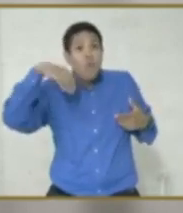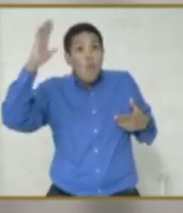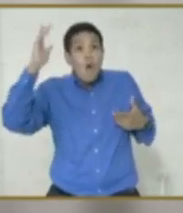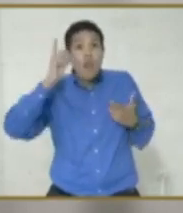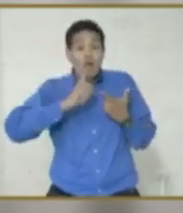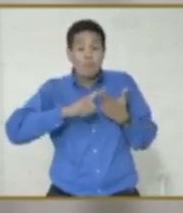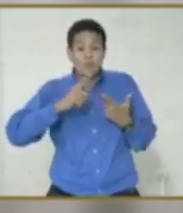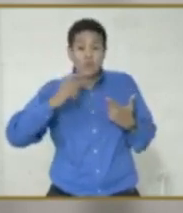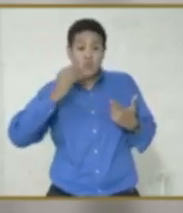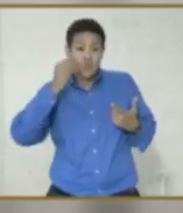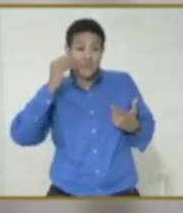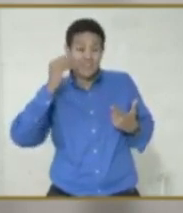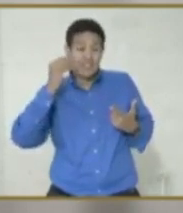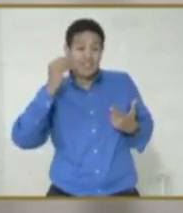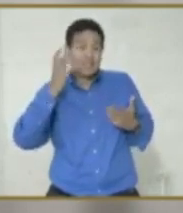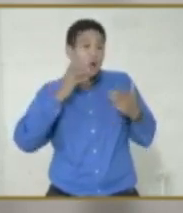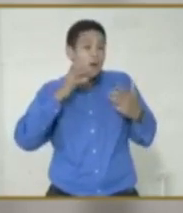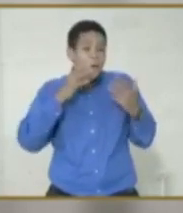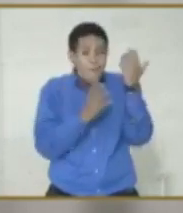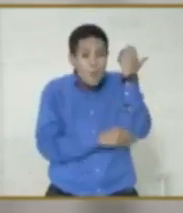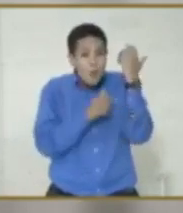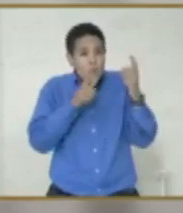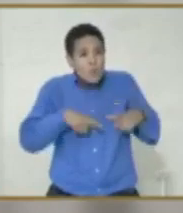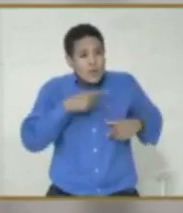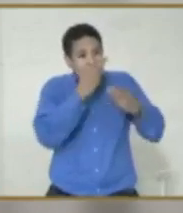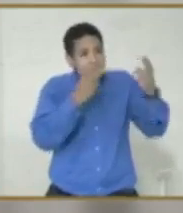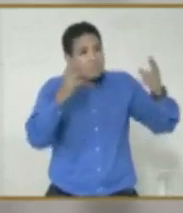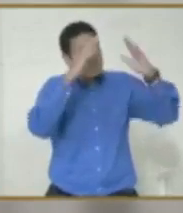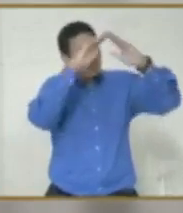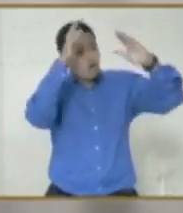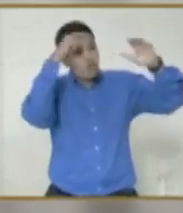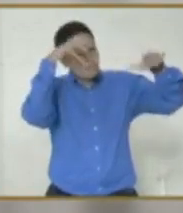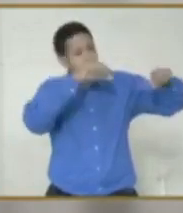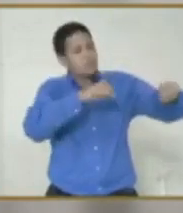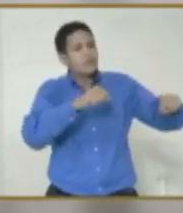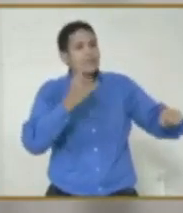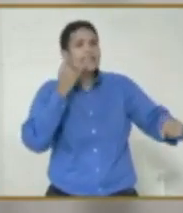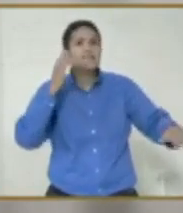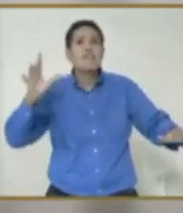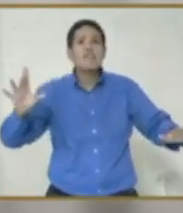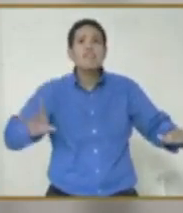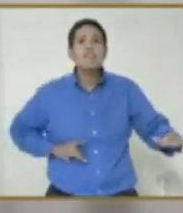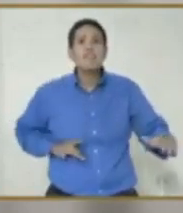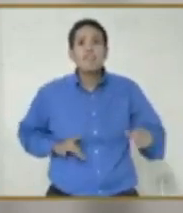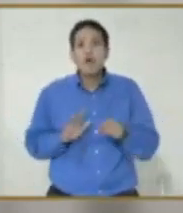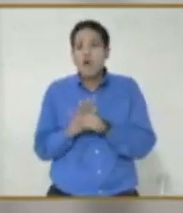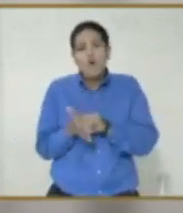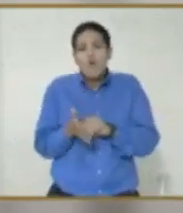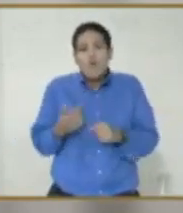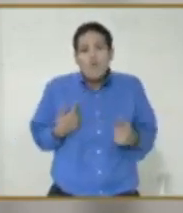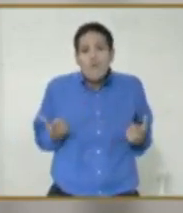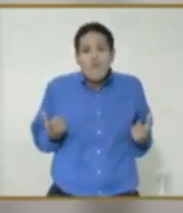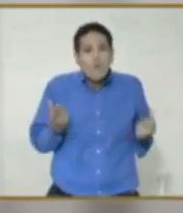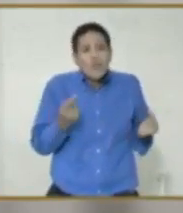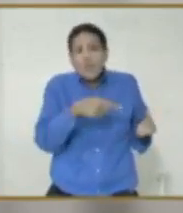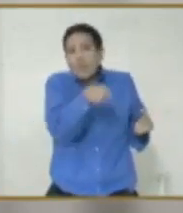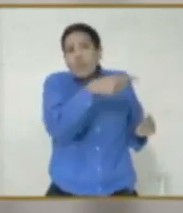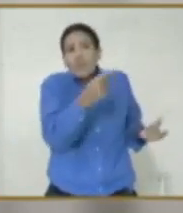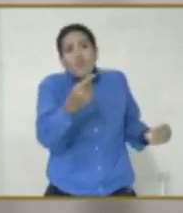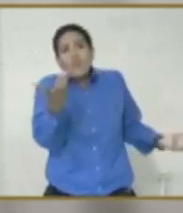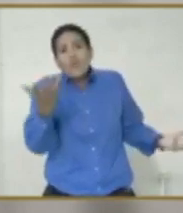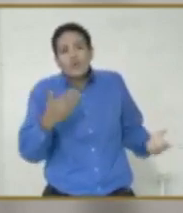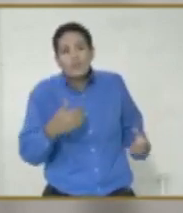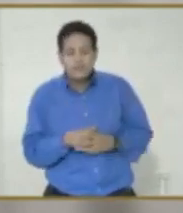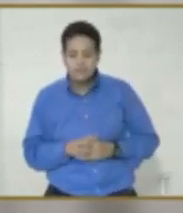COVID? That sounds like a question for me, right? Dr. Espinosa Campbell. So let me just reiterate